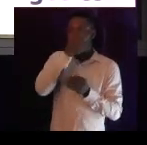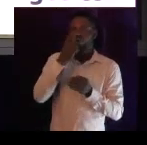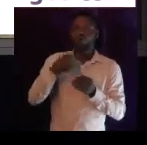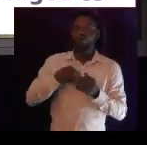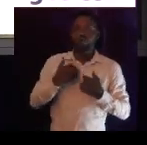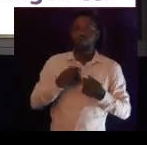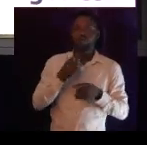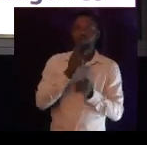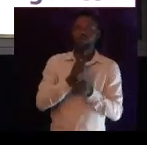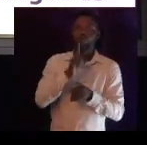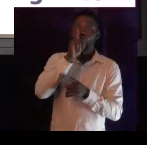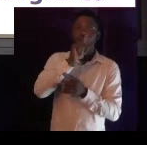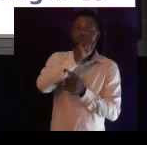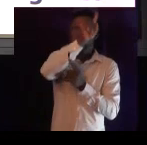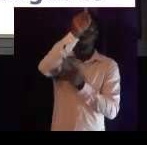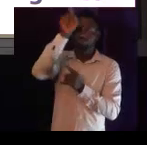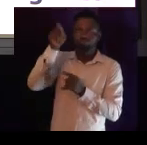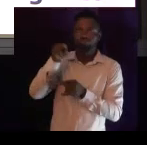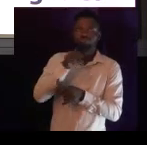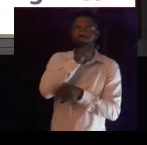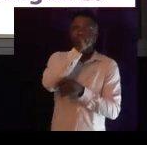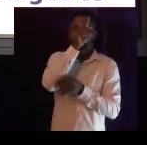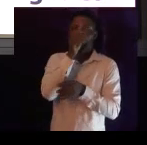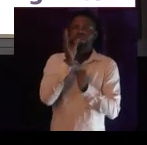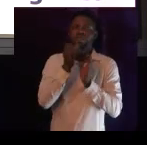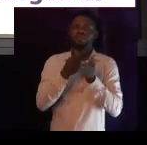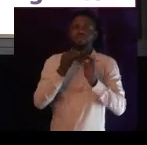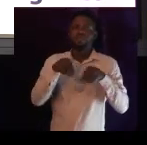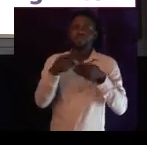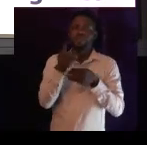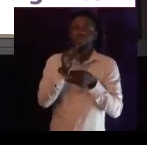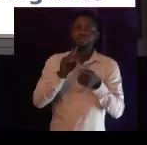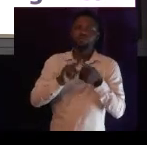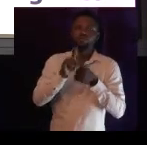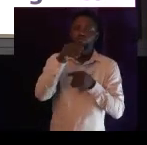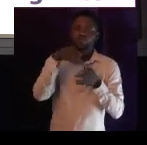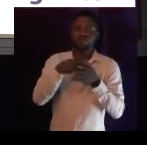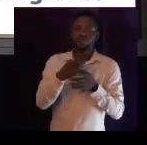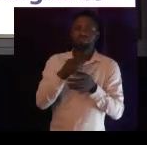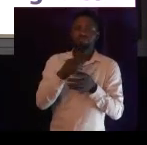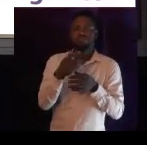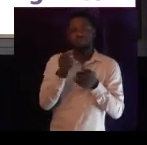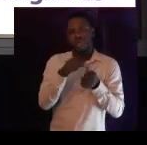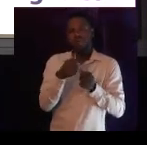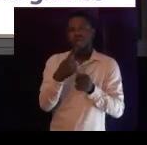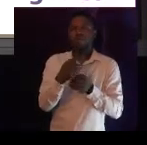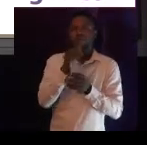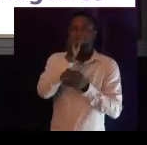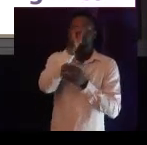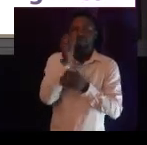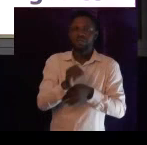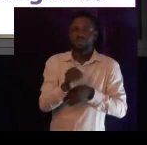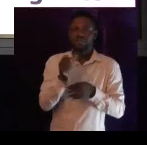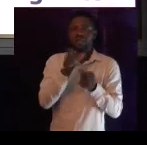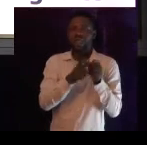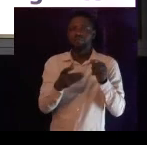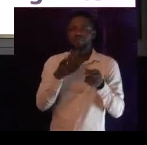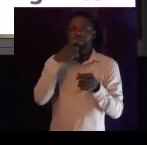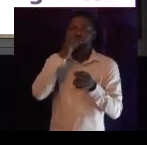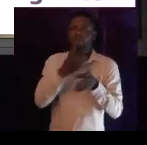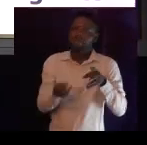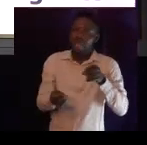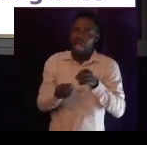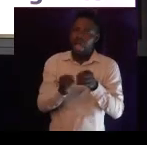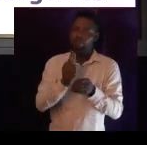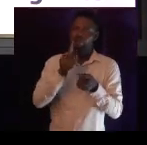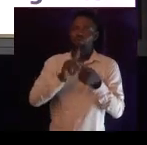have one whole pizza to share. Now, if it is given to you in terms of percentage, then everything